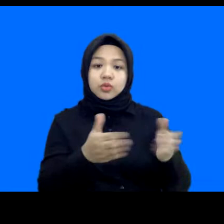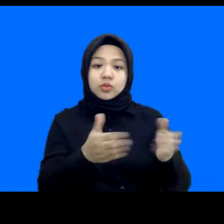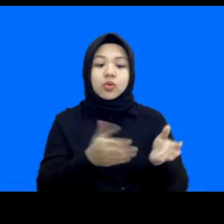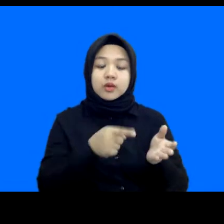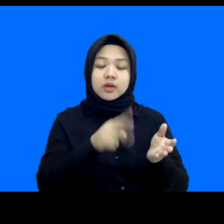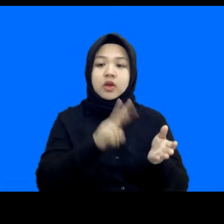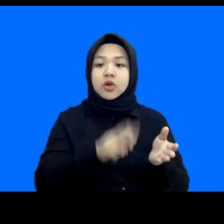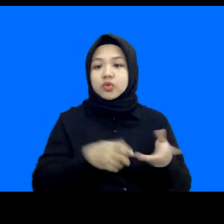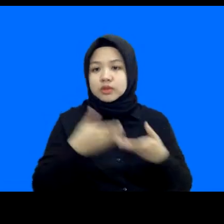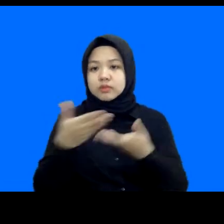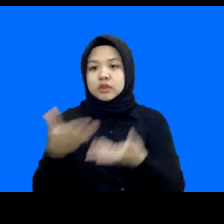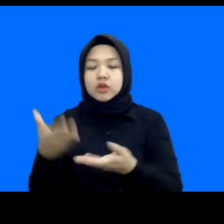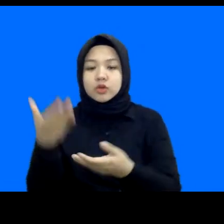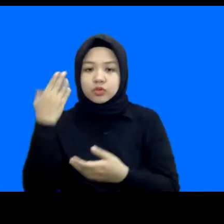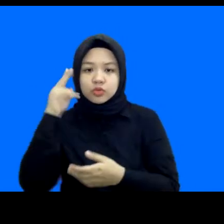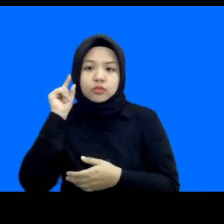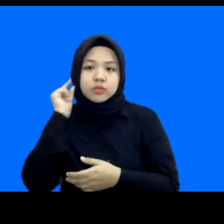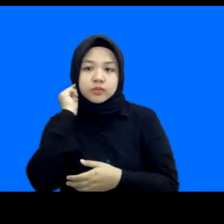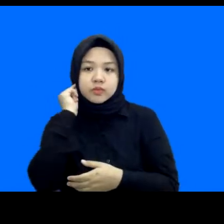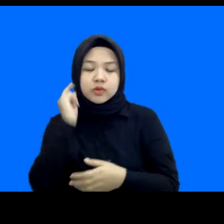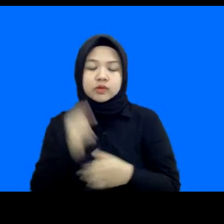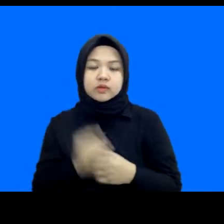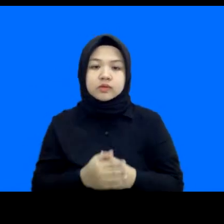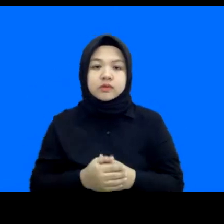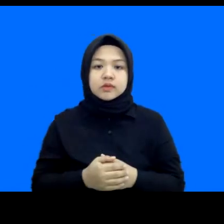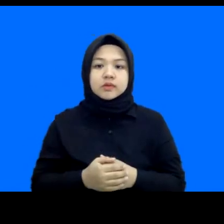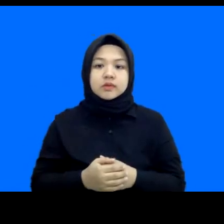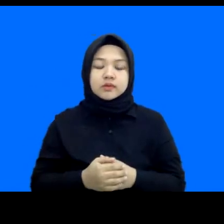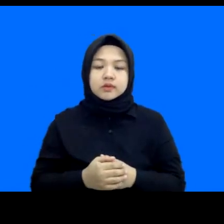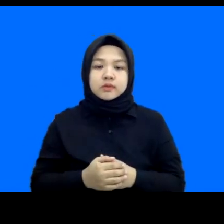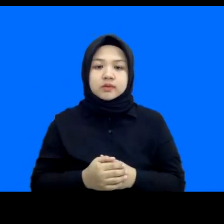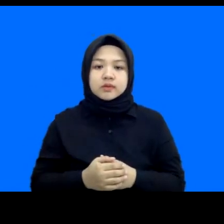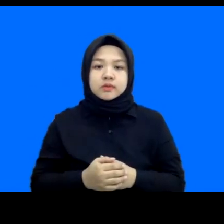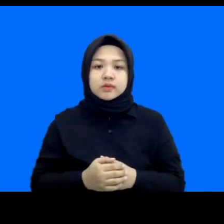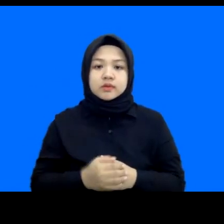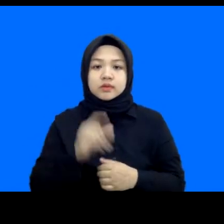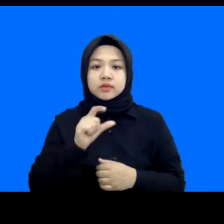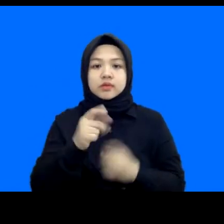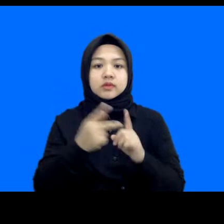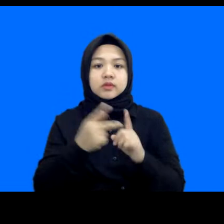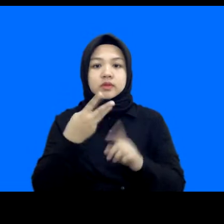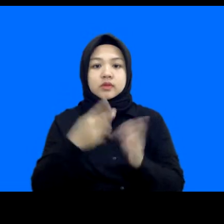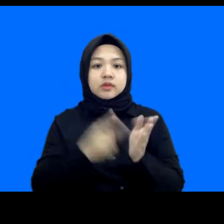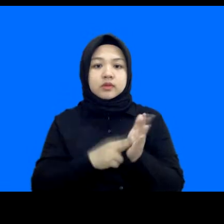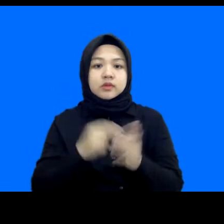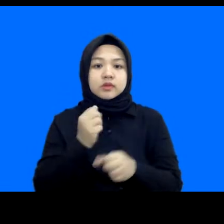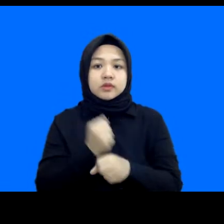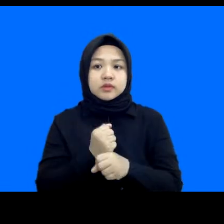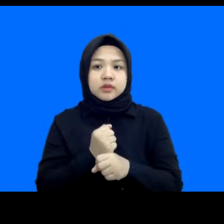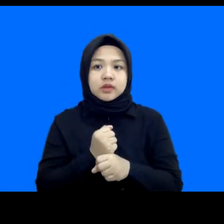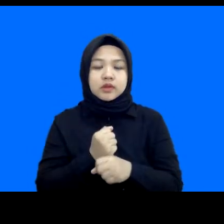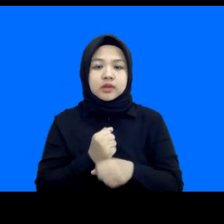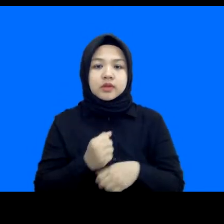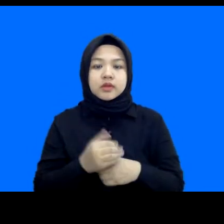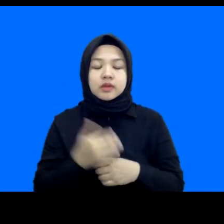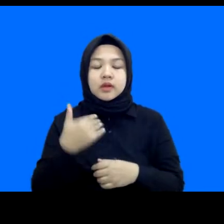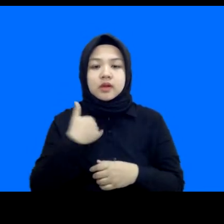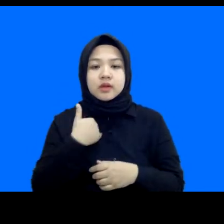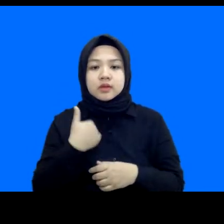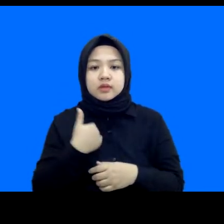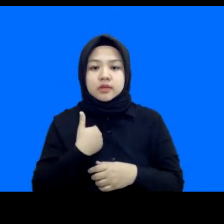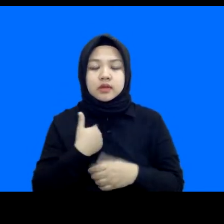the story of our friend here? That the condition is actually similar to the Philippines. And also